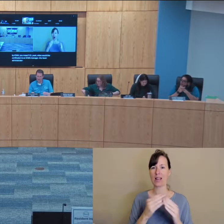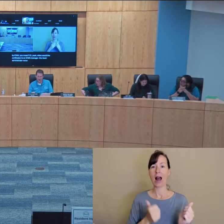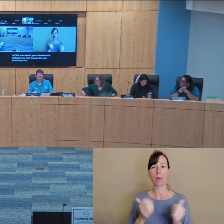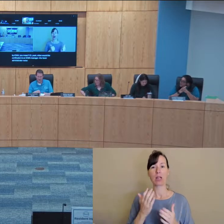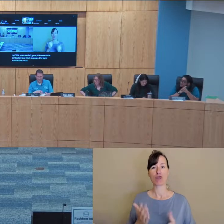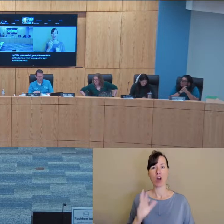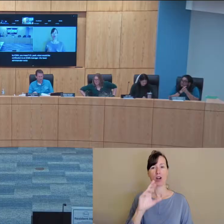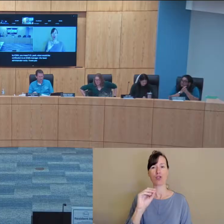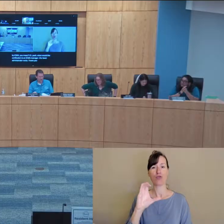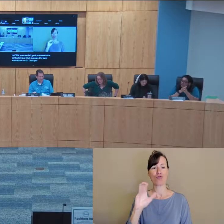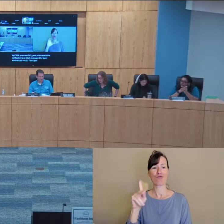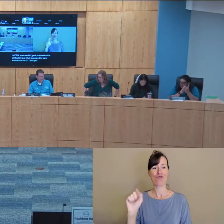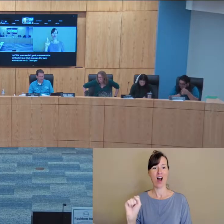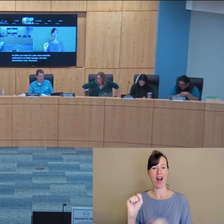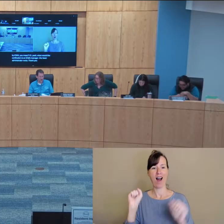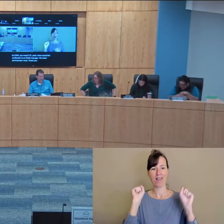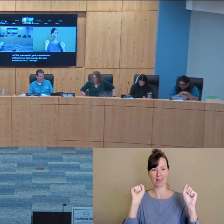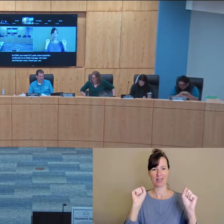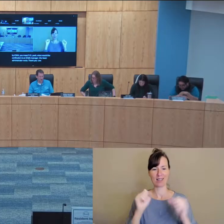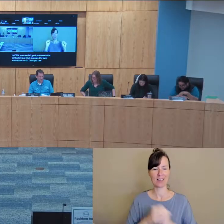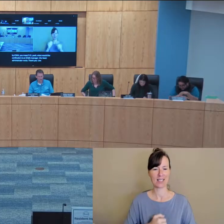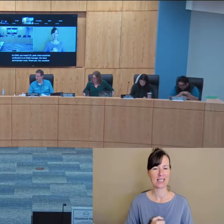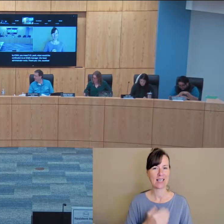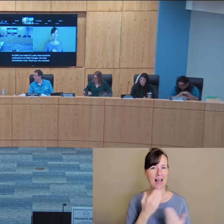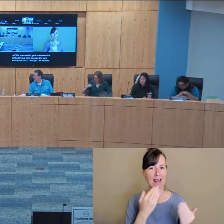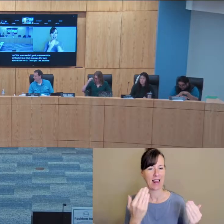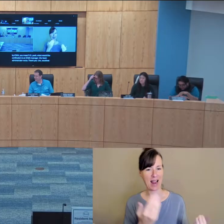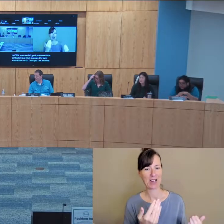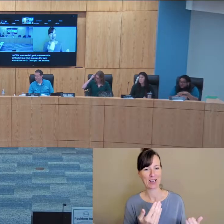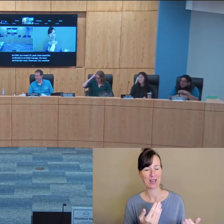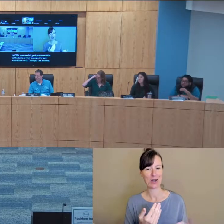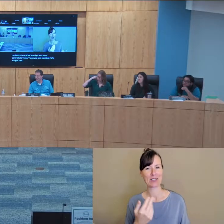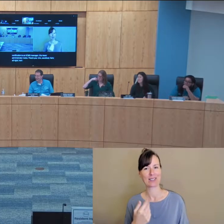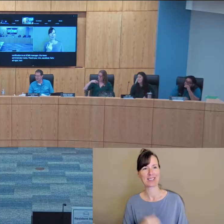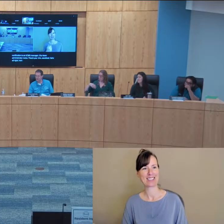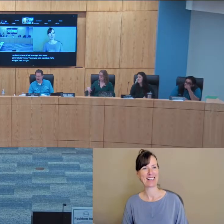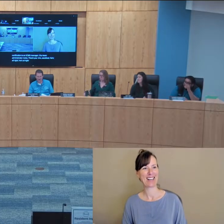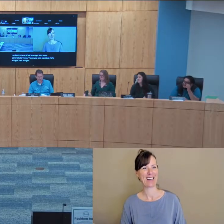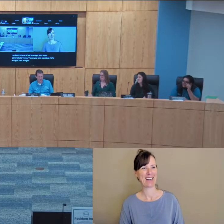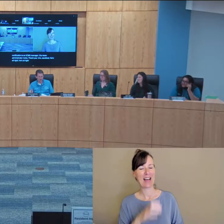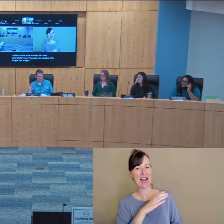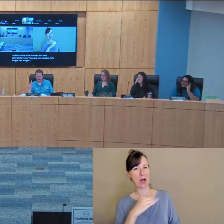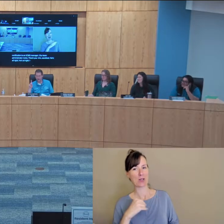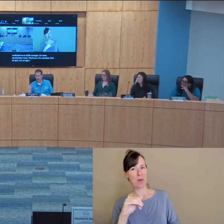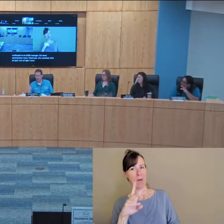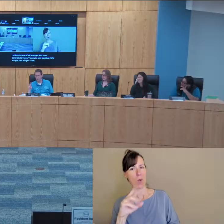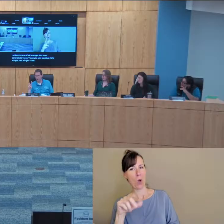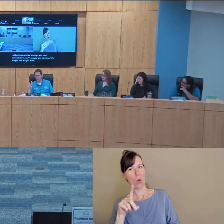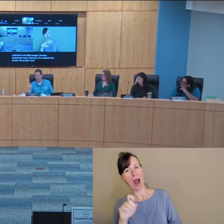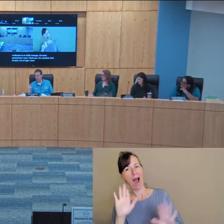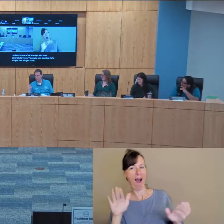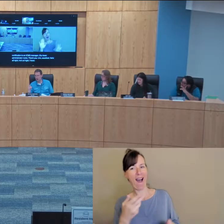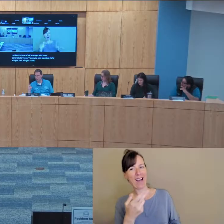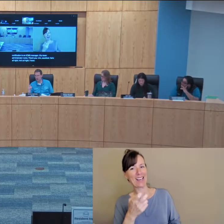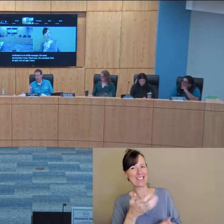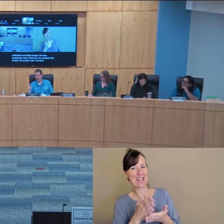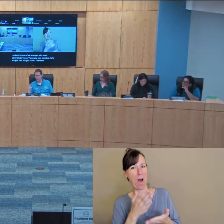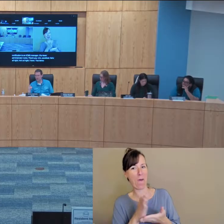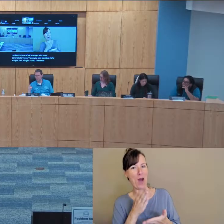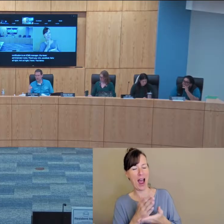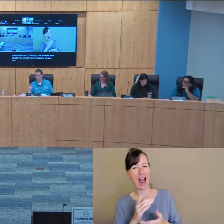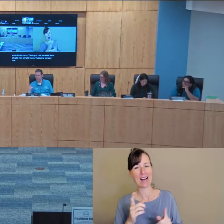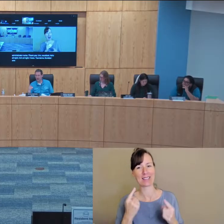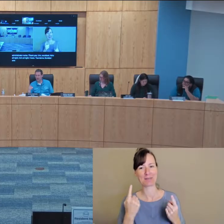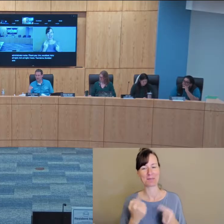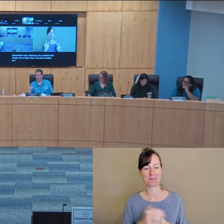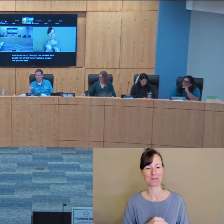Thank you. Excellent. He's all right. He's all right. I have two items. Number one, you and I